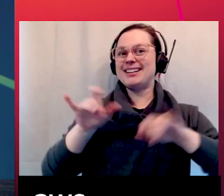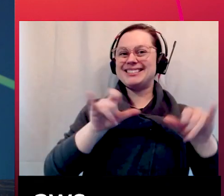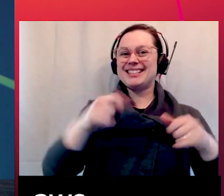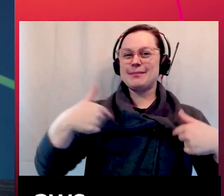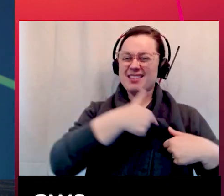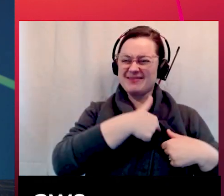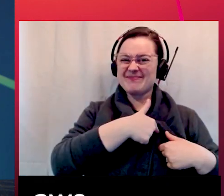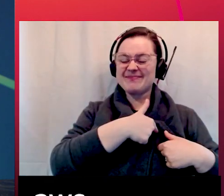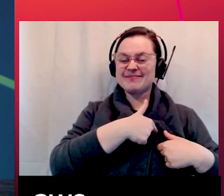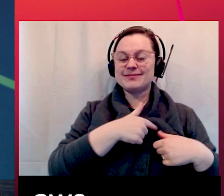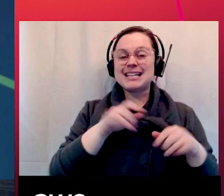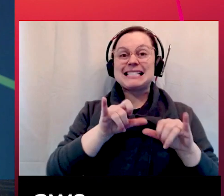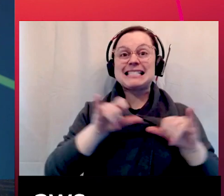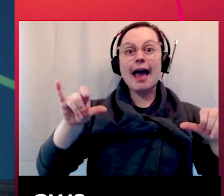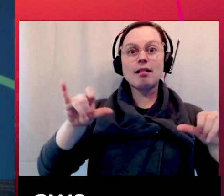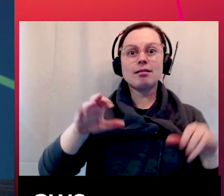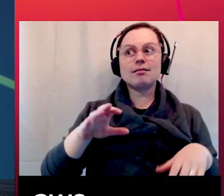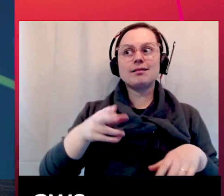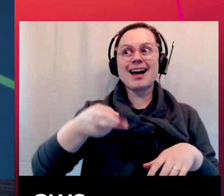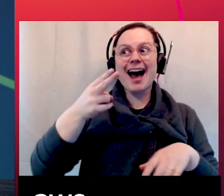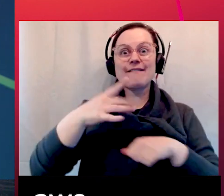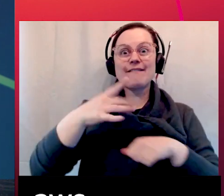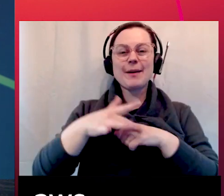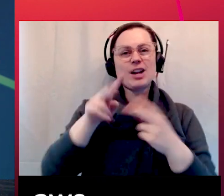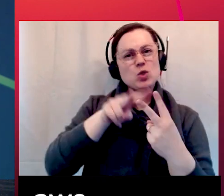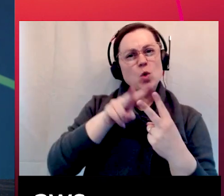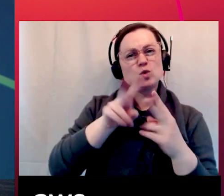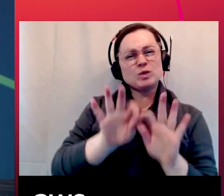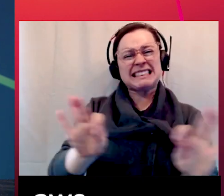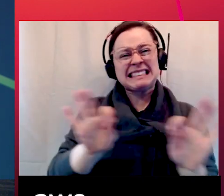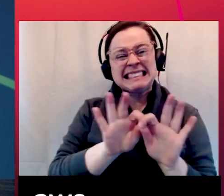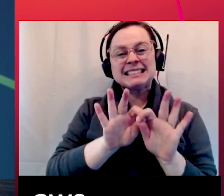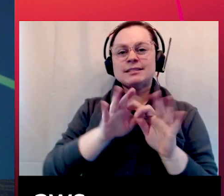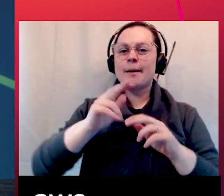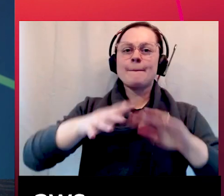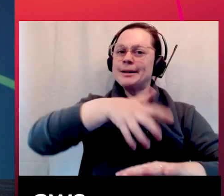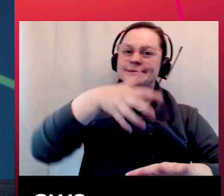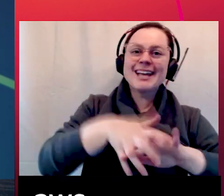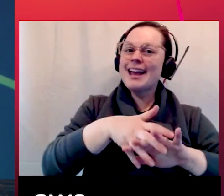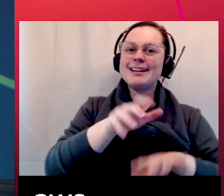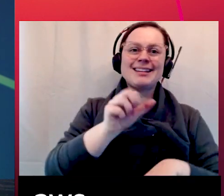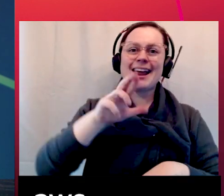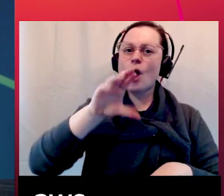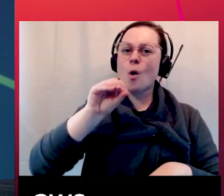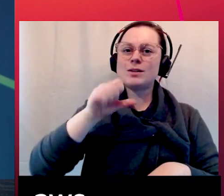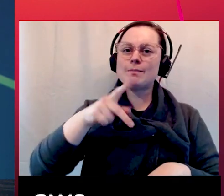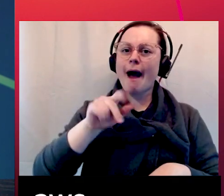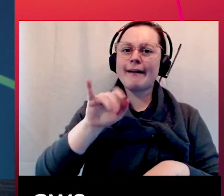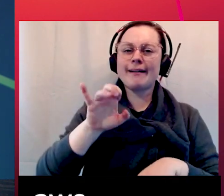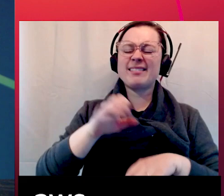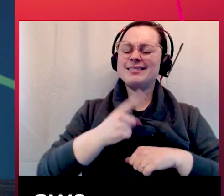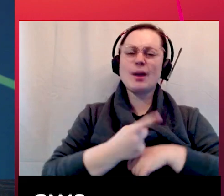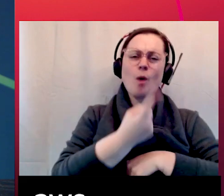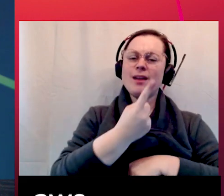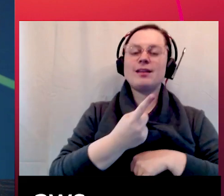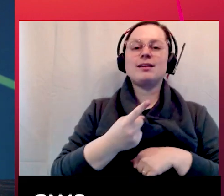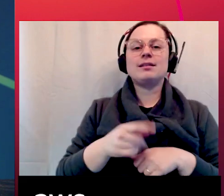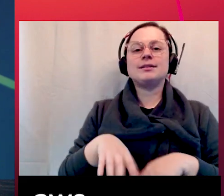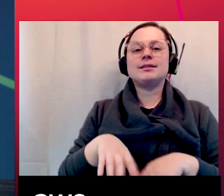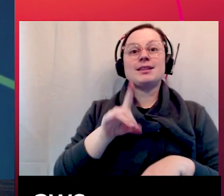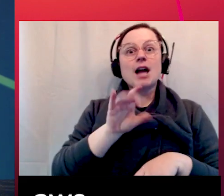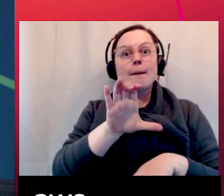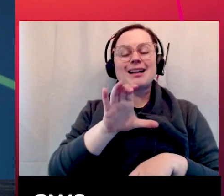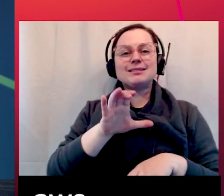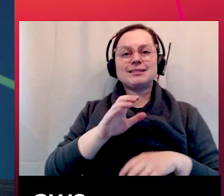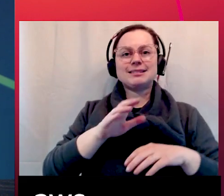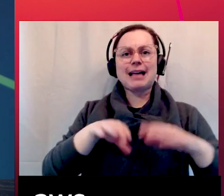and high availability are 2 tenets which are built into Aerospike from day one. I love that. So you now layer on documents as a data model. We can scale and we